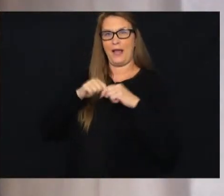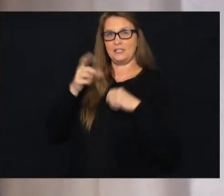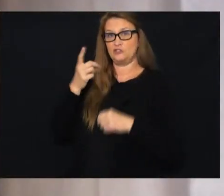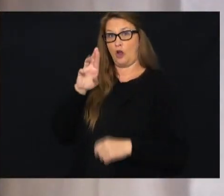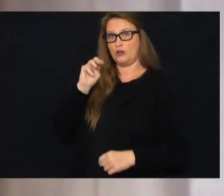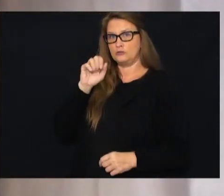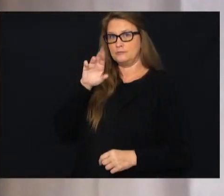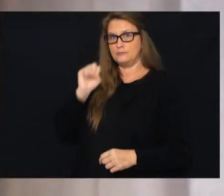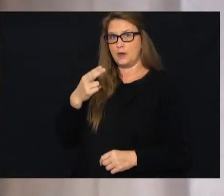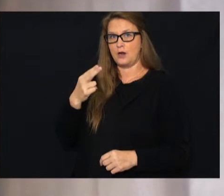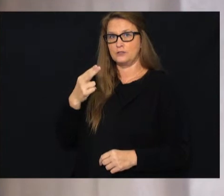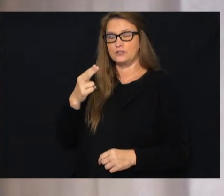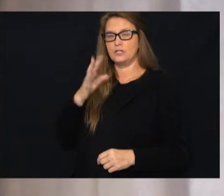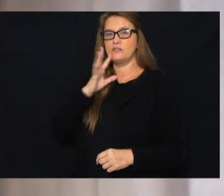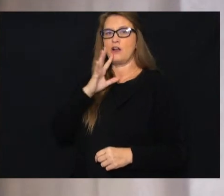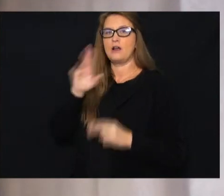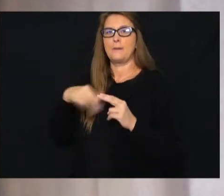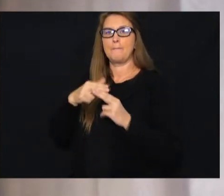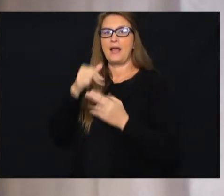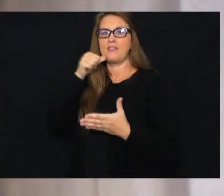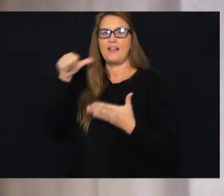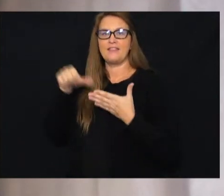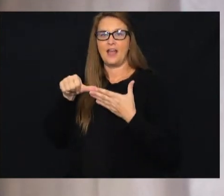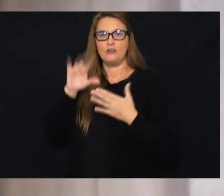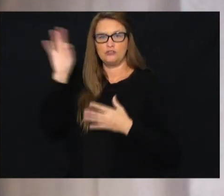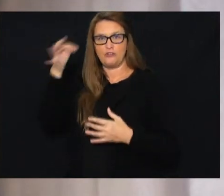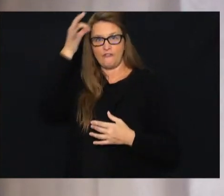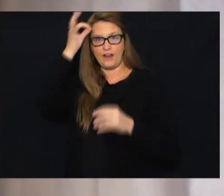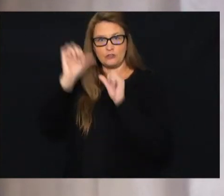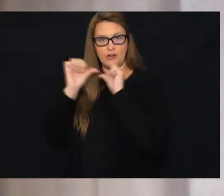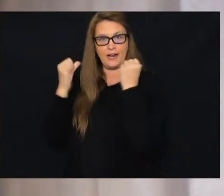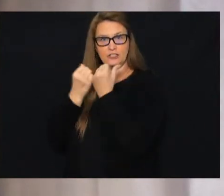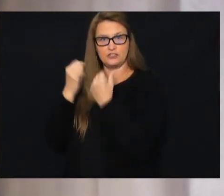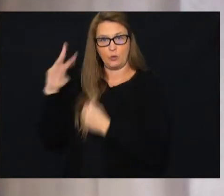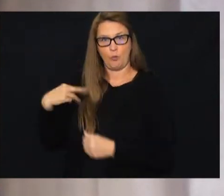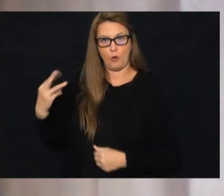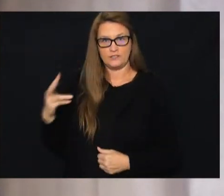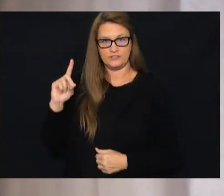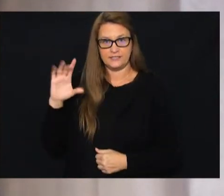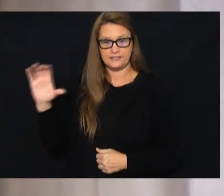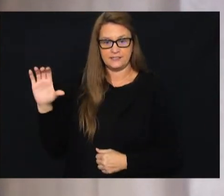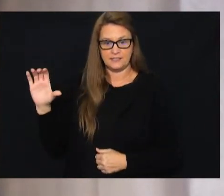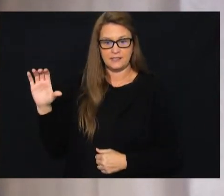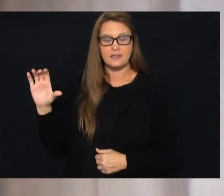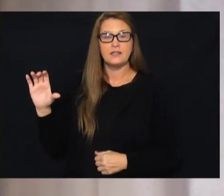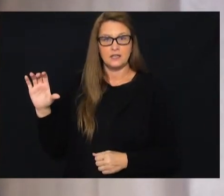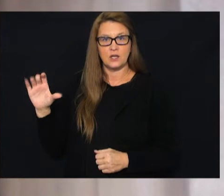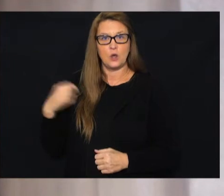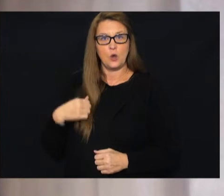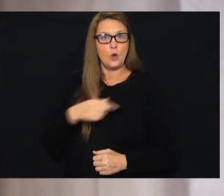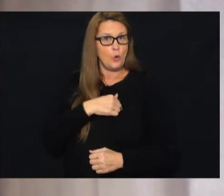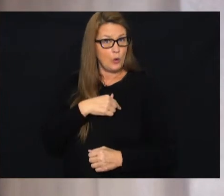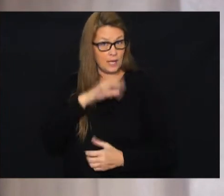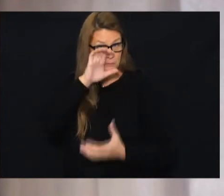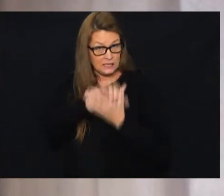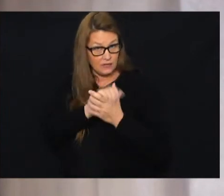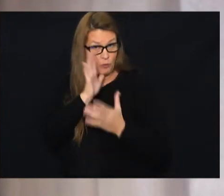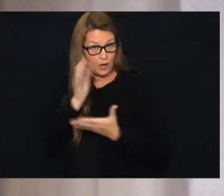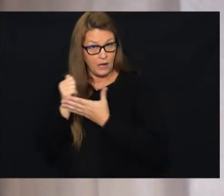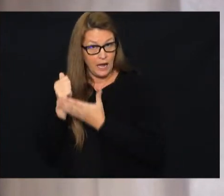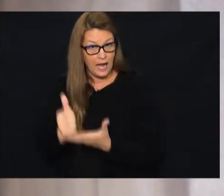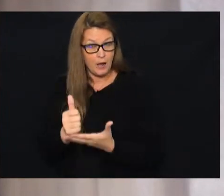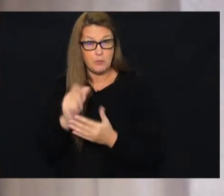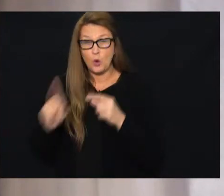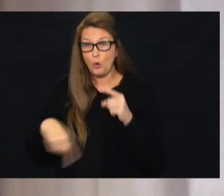said about our letter to the federal agencies in Washington. You said we believed this would have helped and that our window